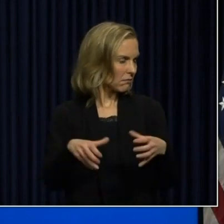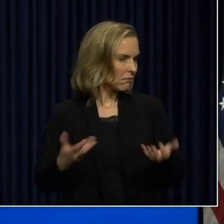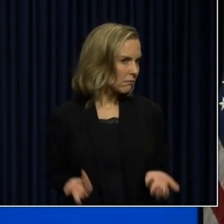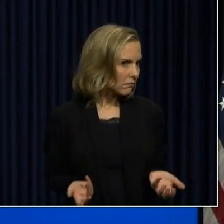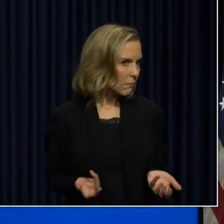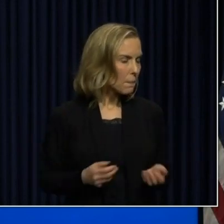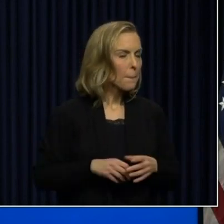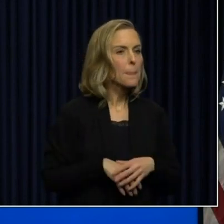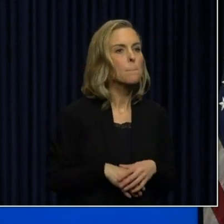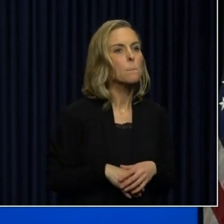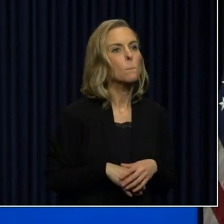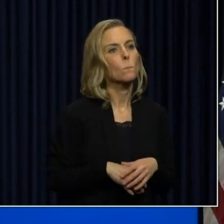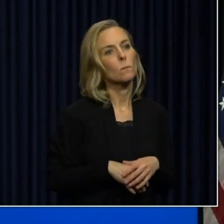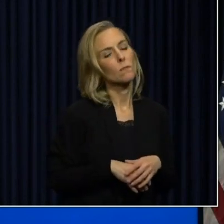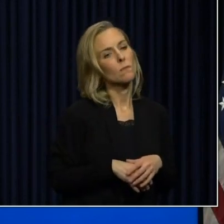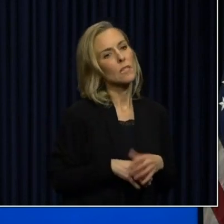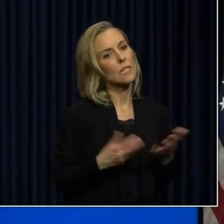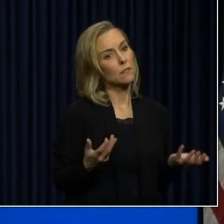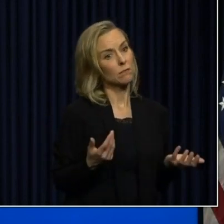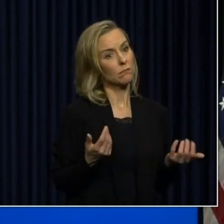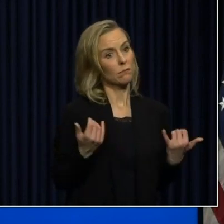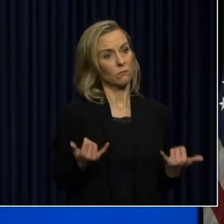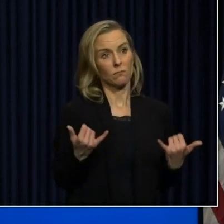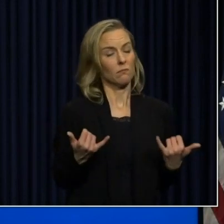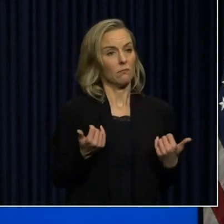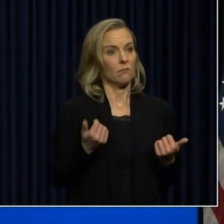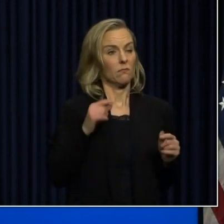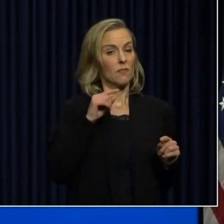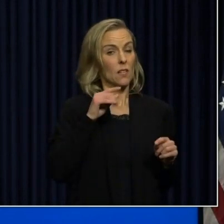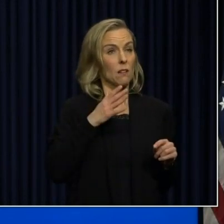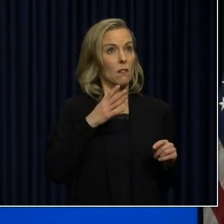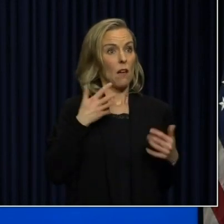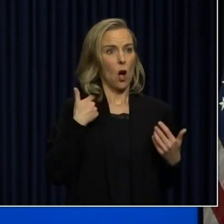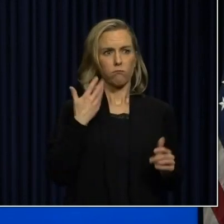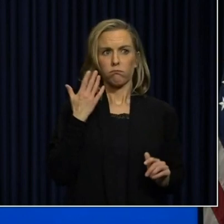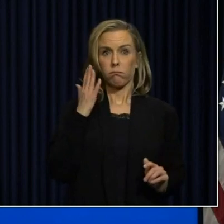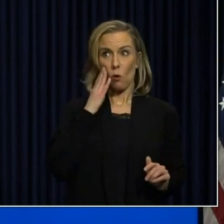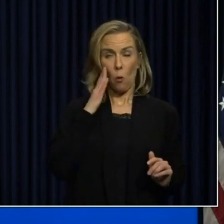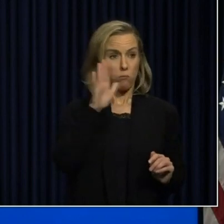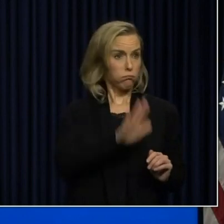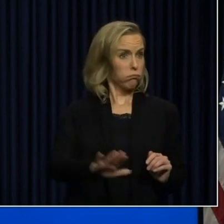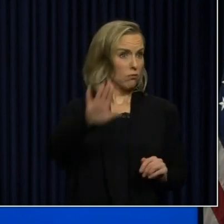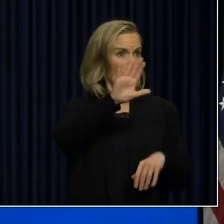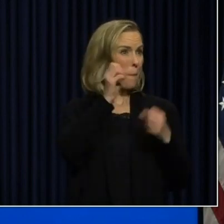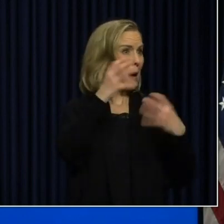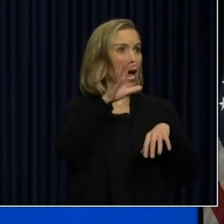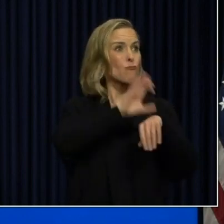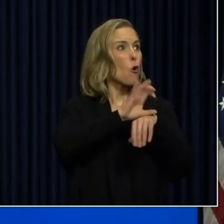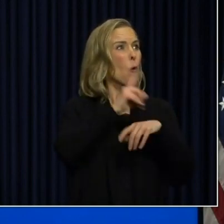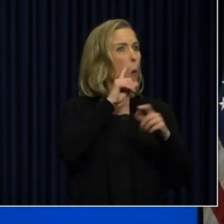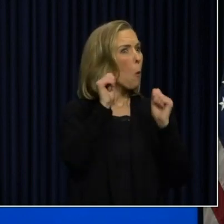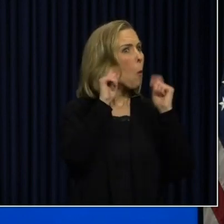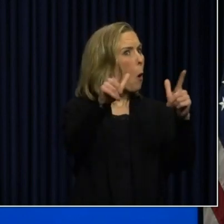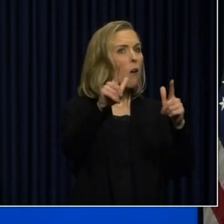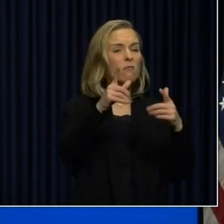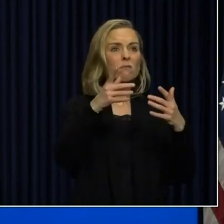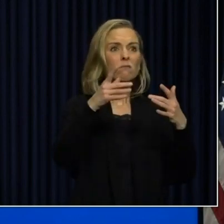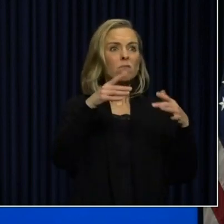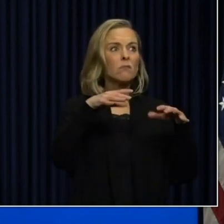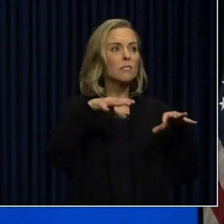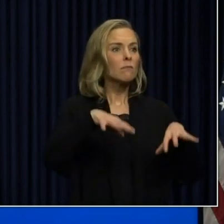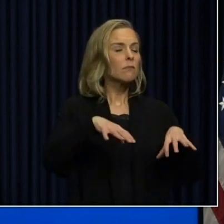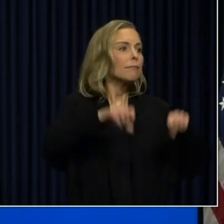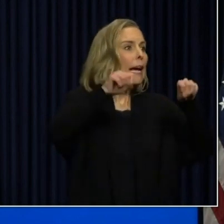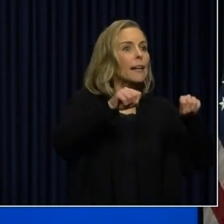virus. To my knowledge, every other church in Kentucky is holding either virtual or drive-in services. And we're one